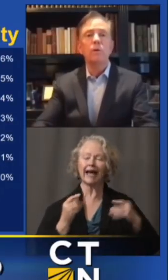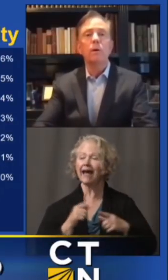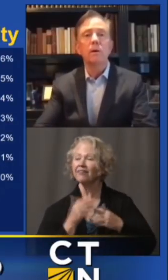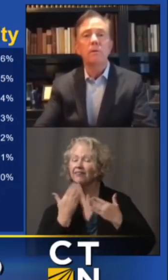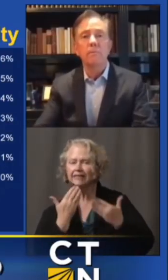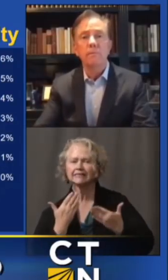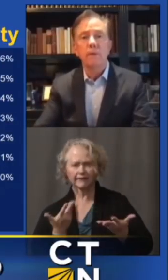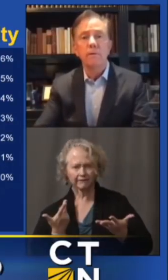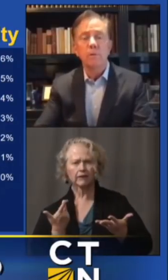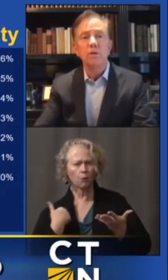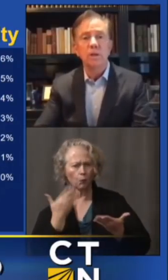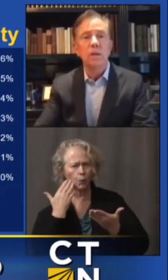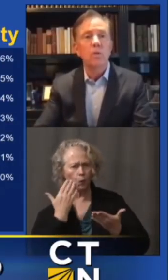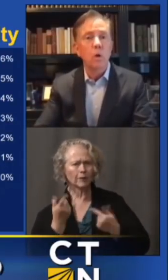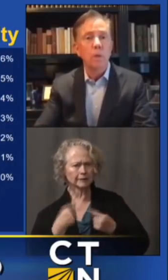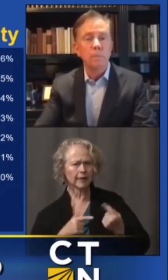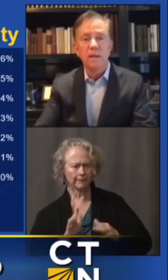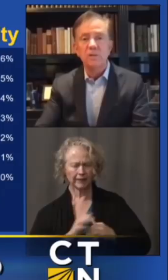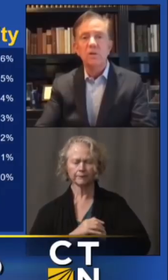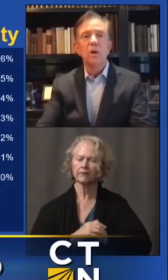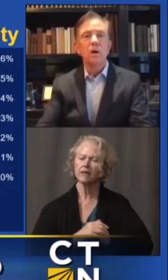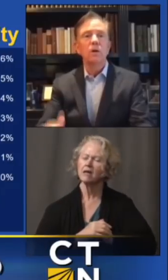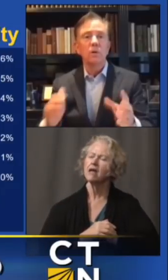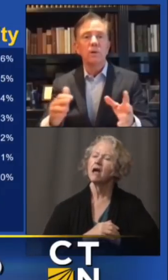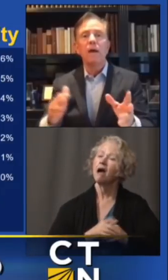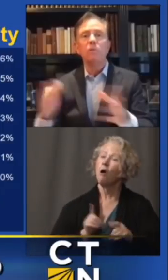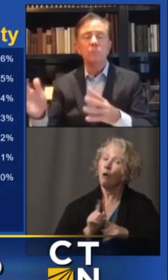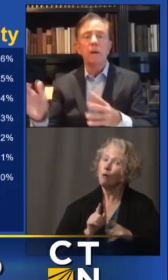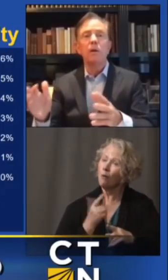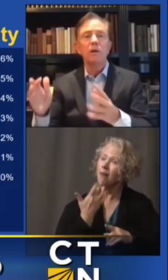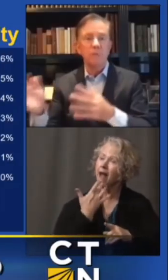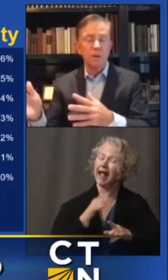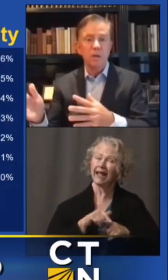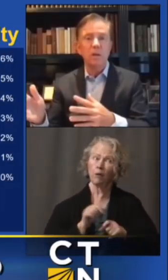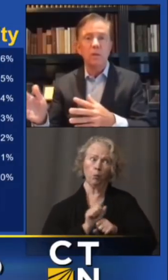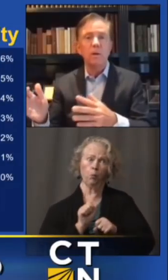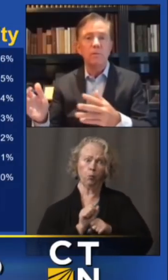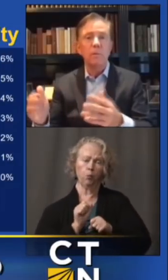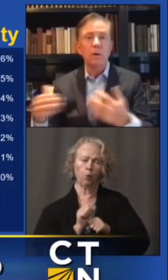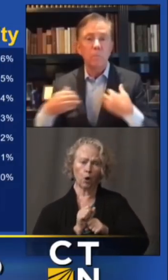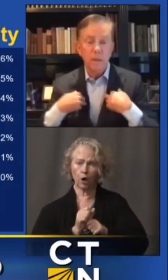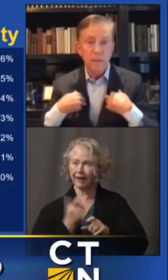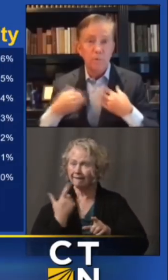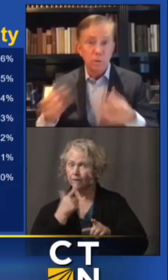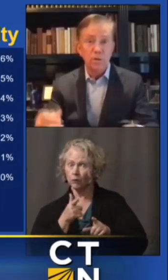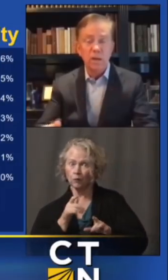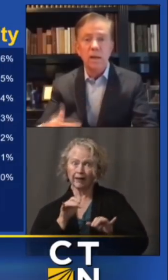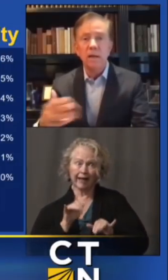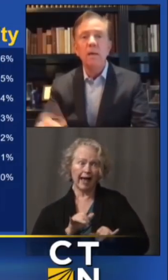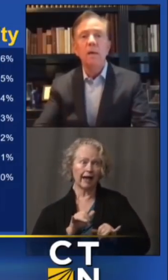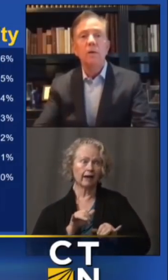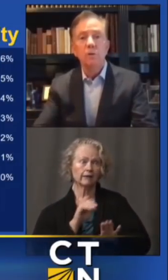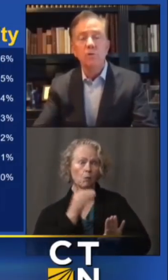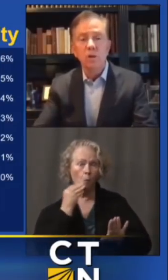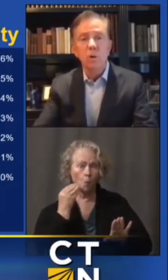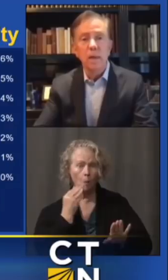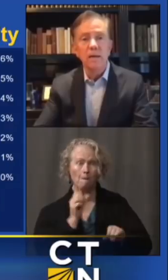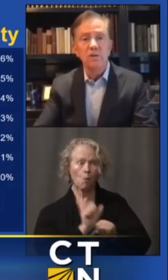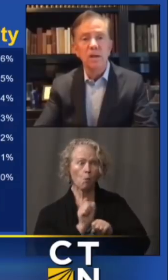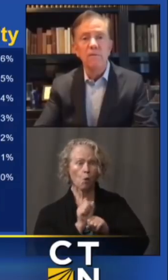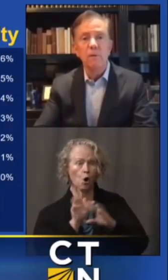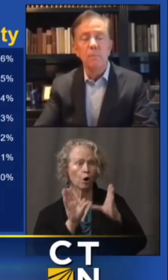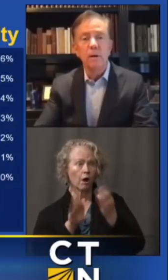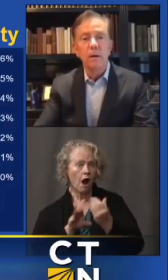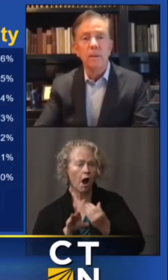good fortune in the workplace. Although now it's better if you can telecommute from home, like I'm doing today, do so. That